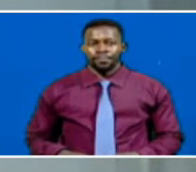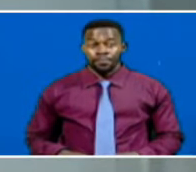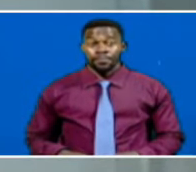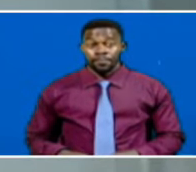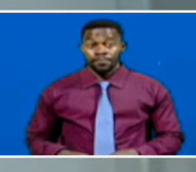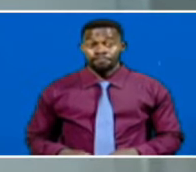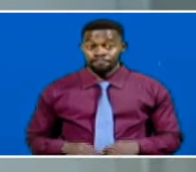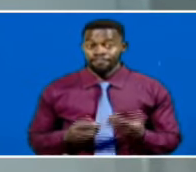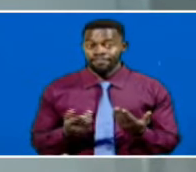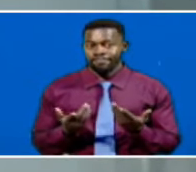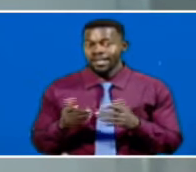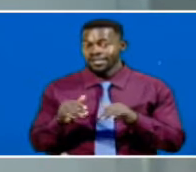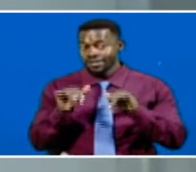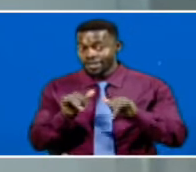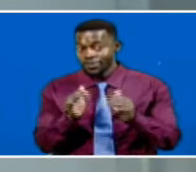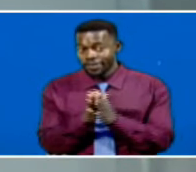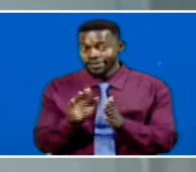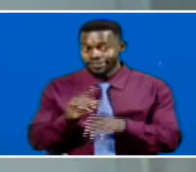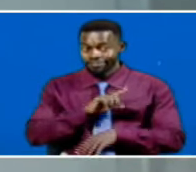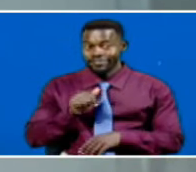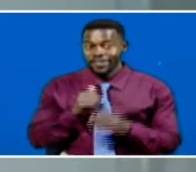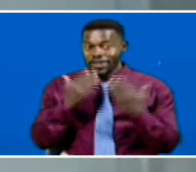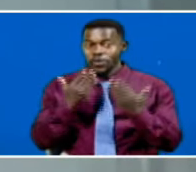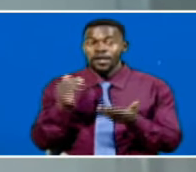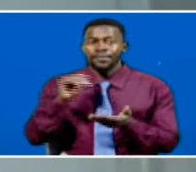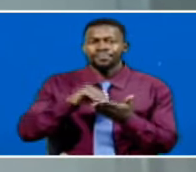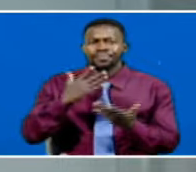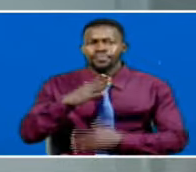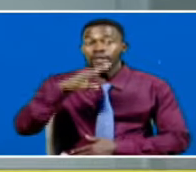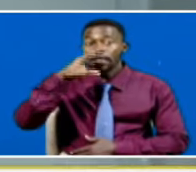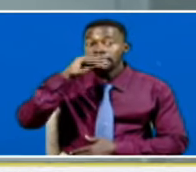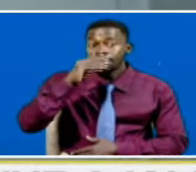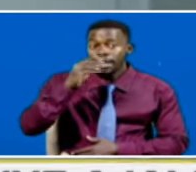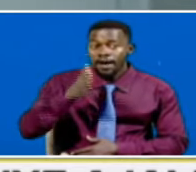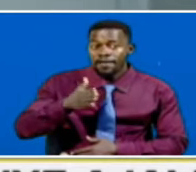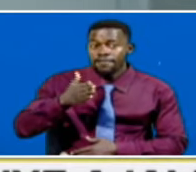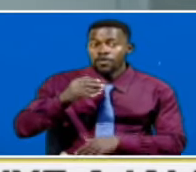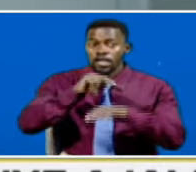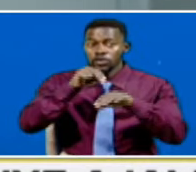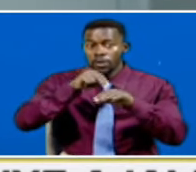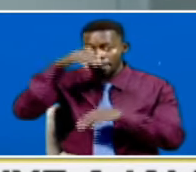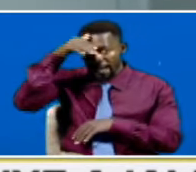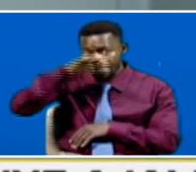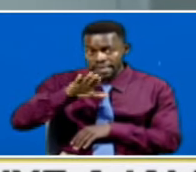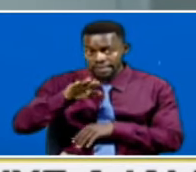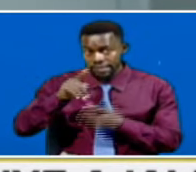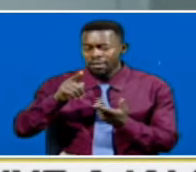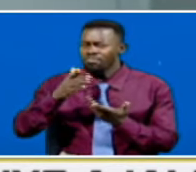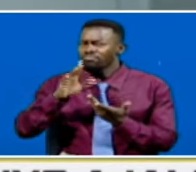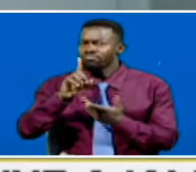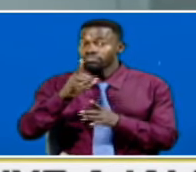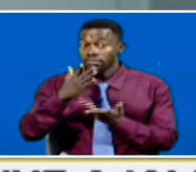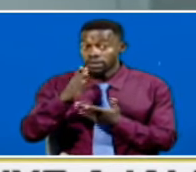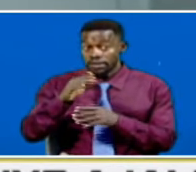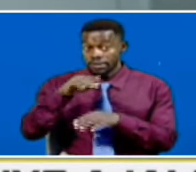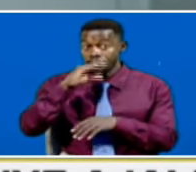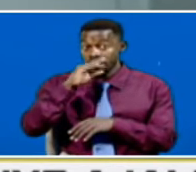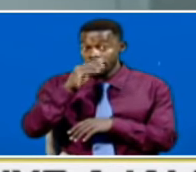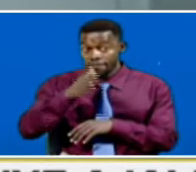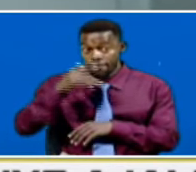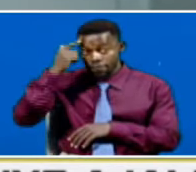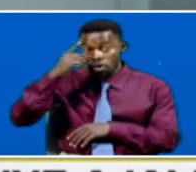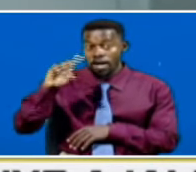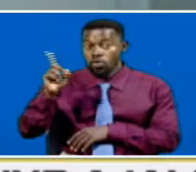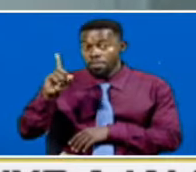Munatazama taarifa za KTN leo, karibu tena. Spika wa bunge la kaunti ya Nairobi, Ken Ng'ondi, hii leo amekutana na viongozi